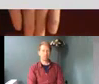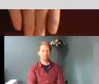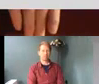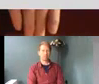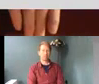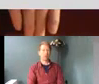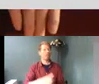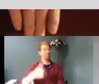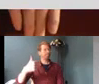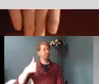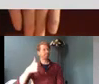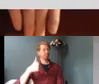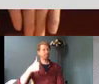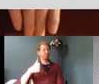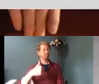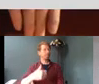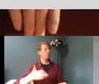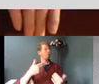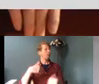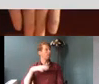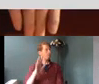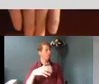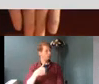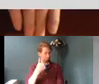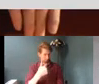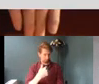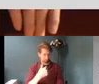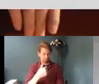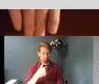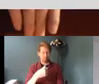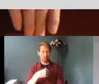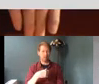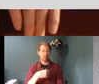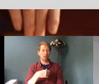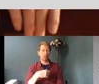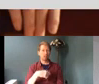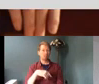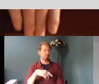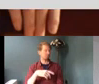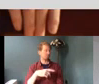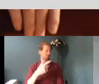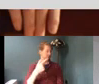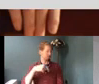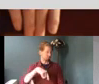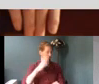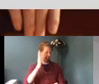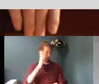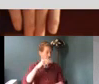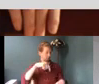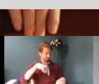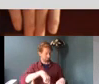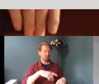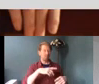Thanks, Kelly, and welcome everybody to the Doctoral Inaugural Lectures, which is part